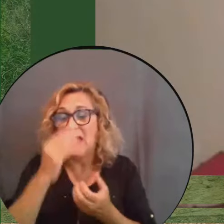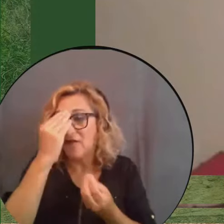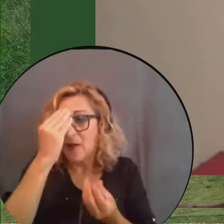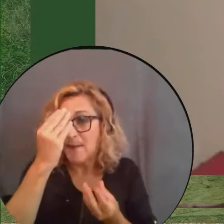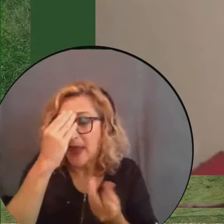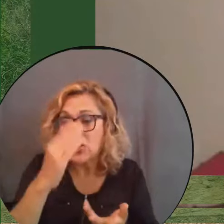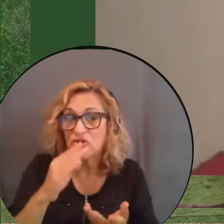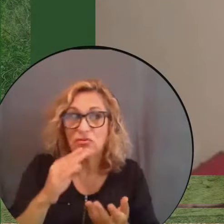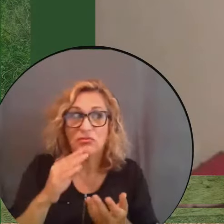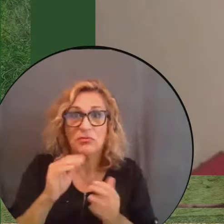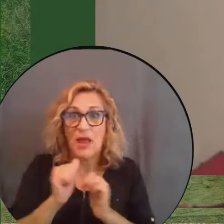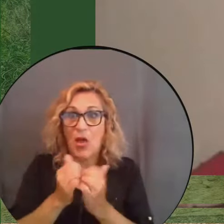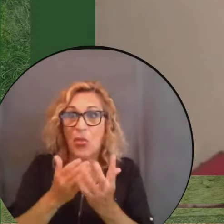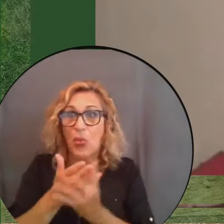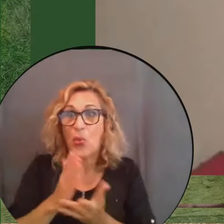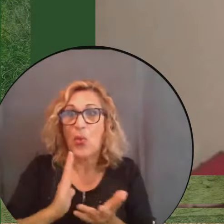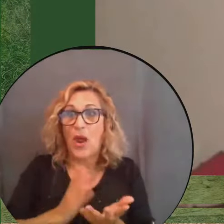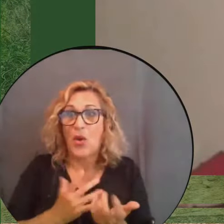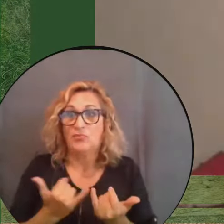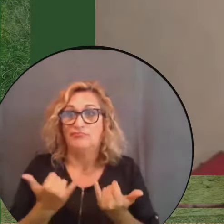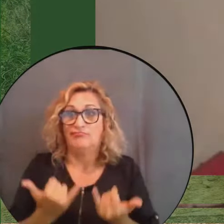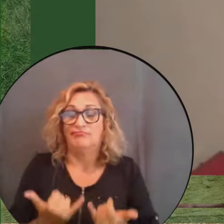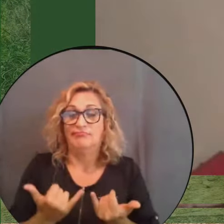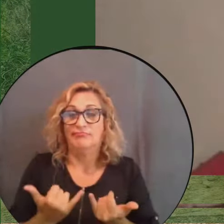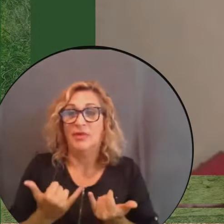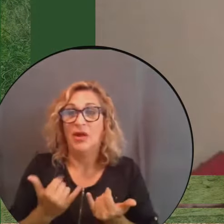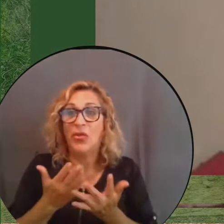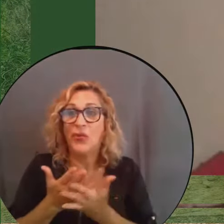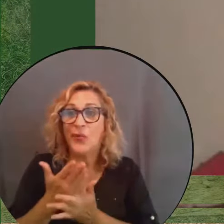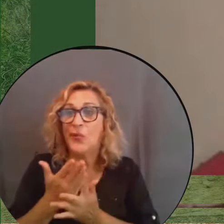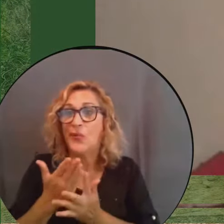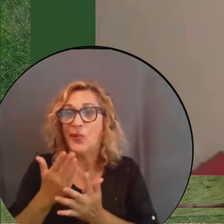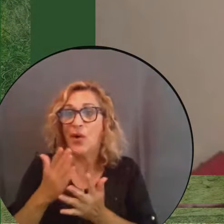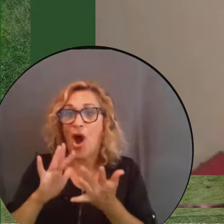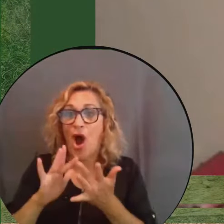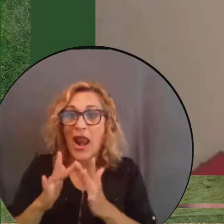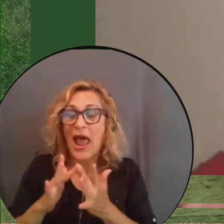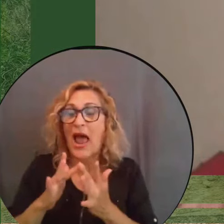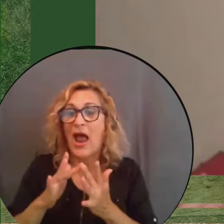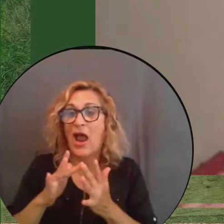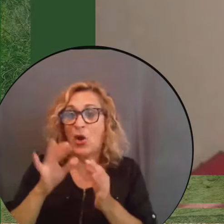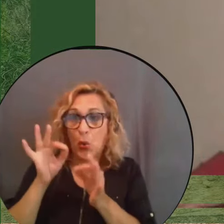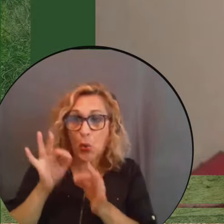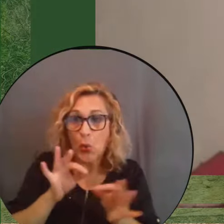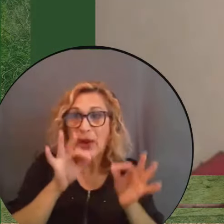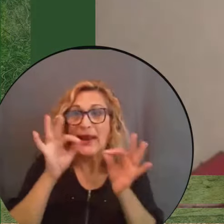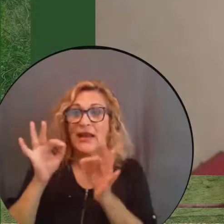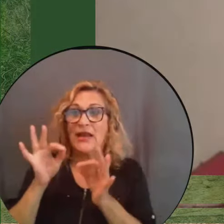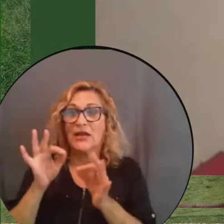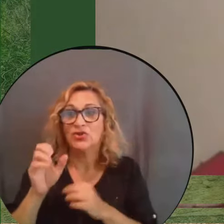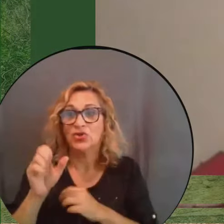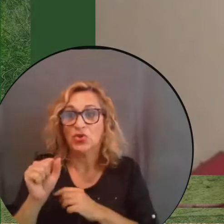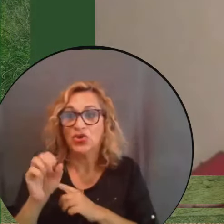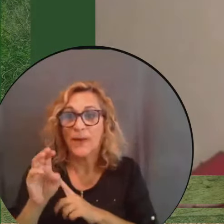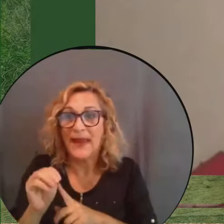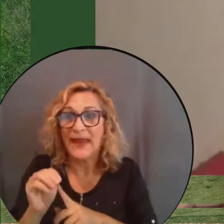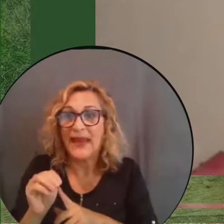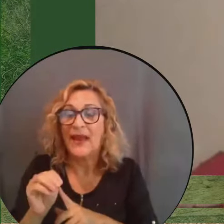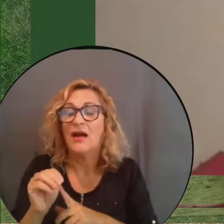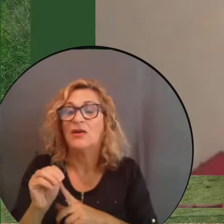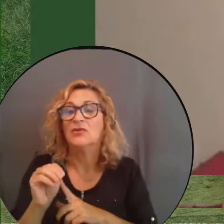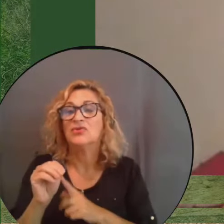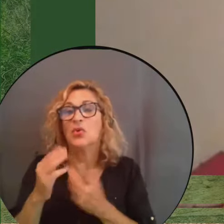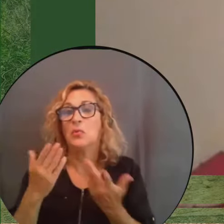aren't currently receiving information, which is online and Googling and social media. And so we did